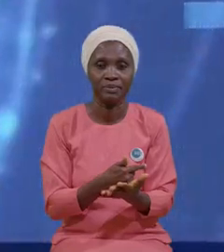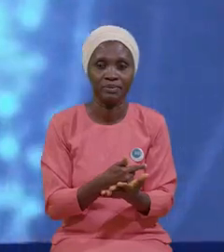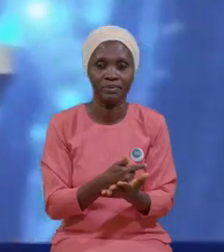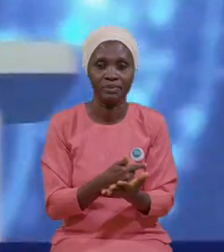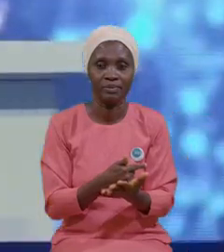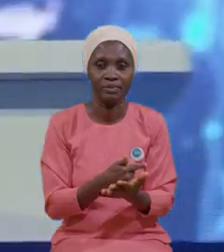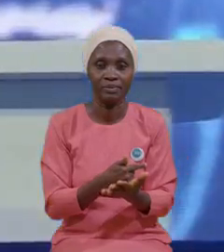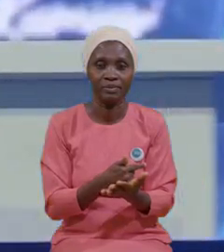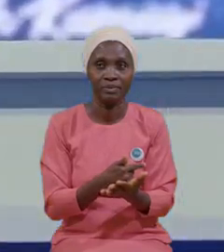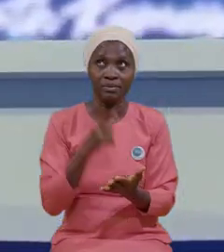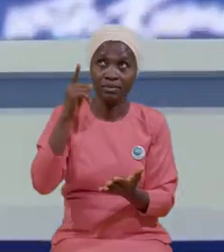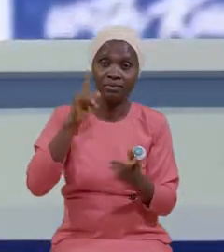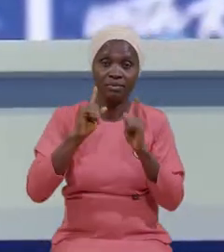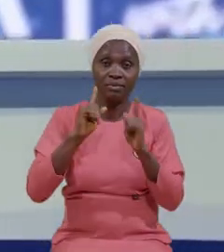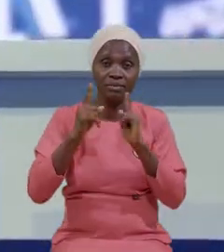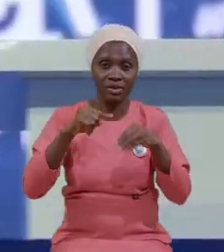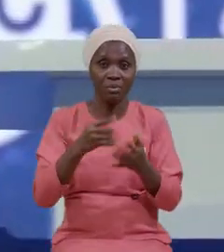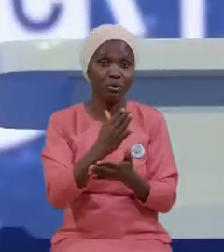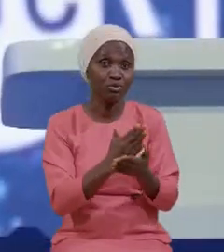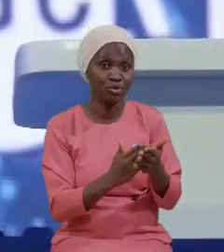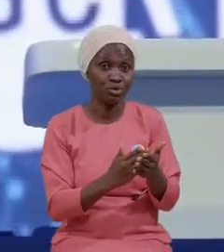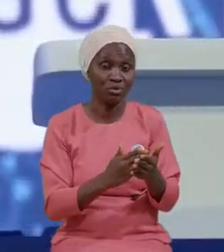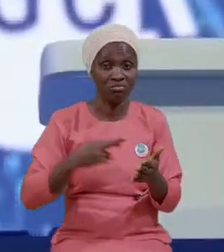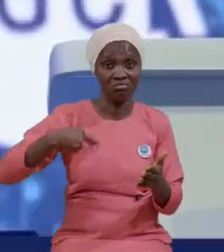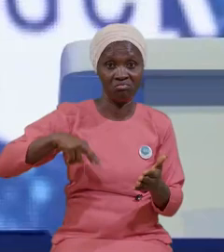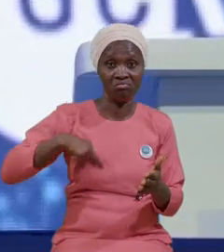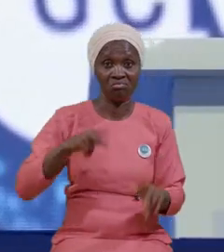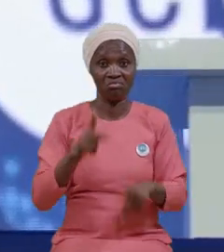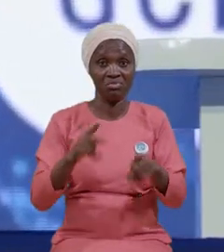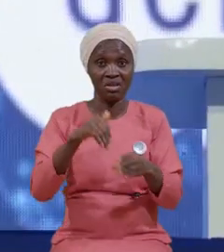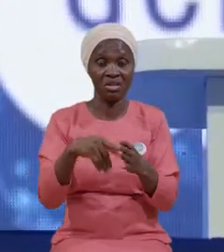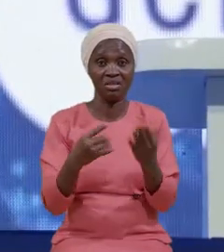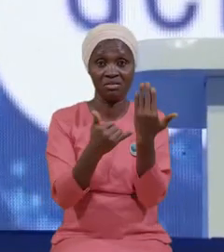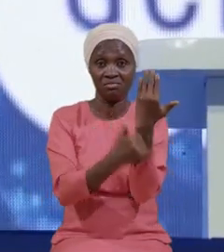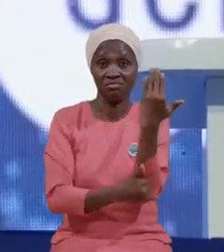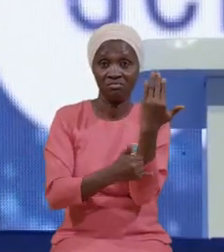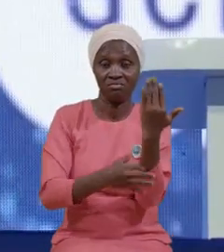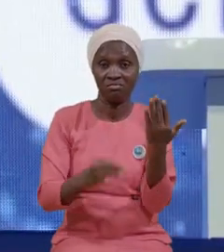It's talking about some religious people in the land of Israel.